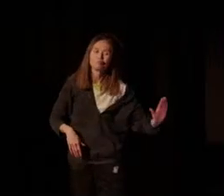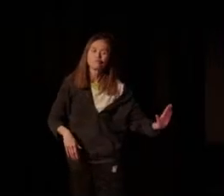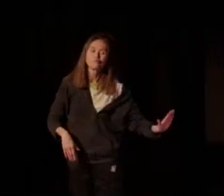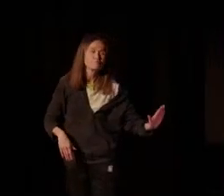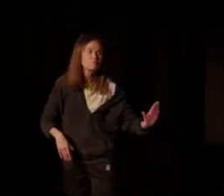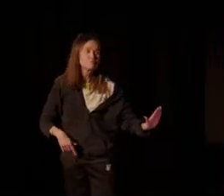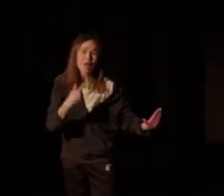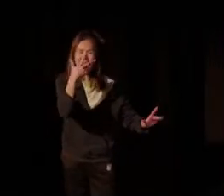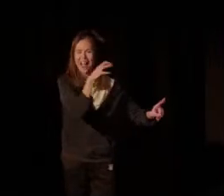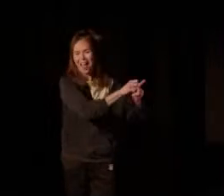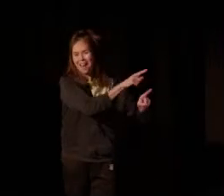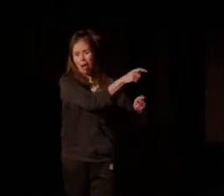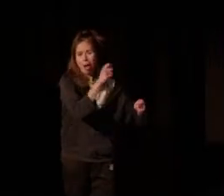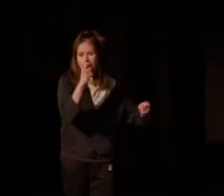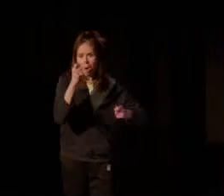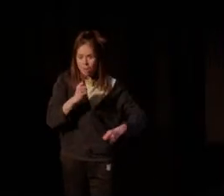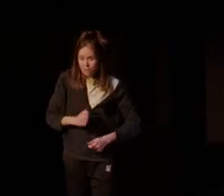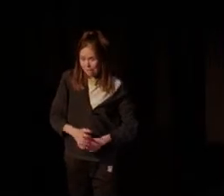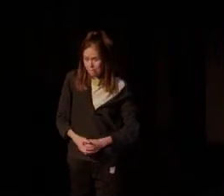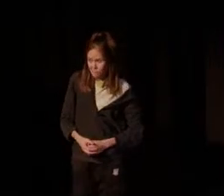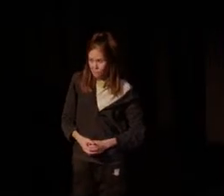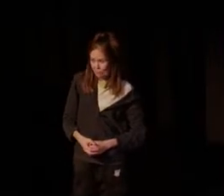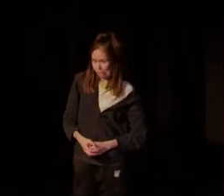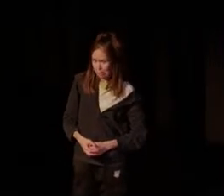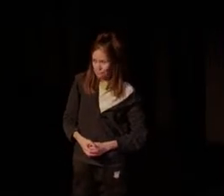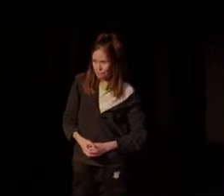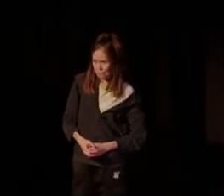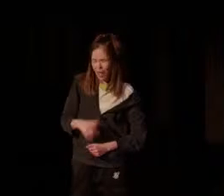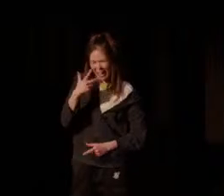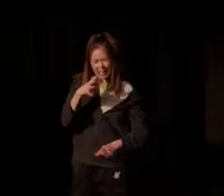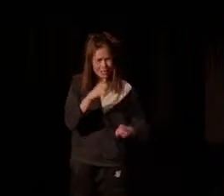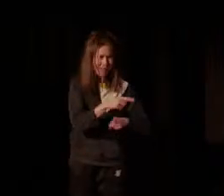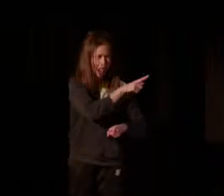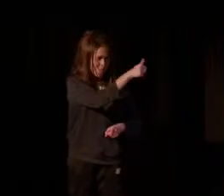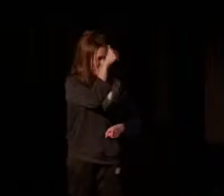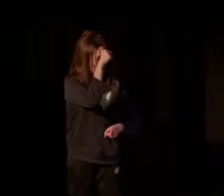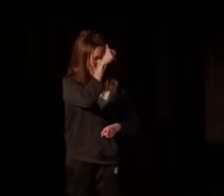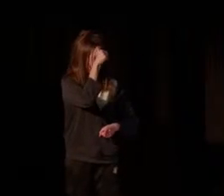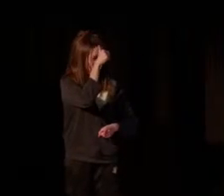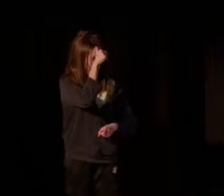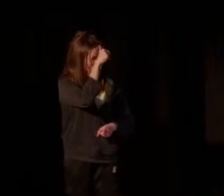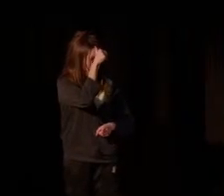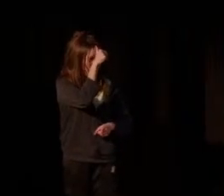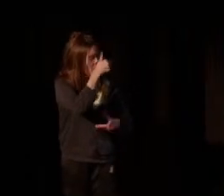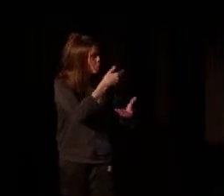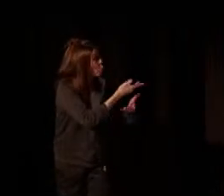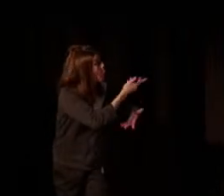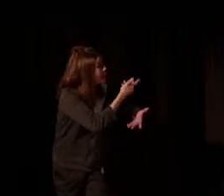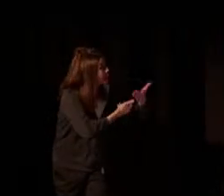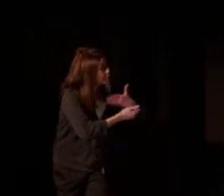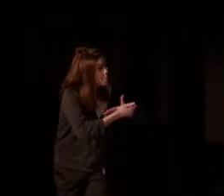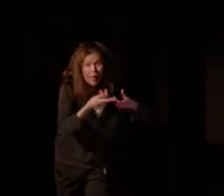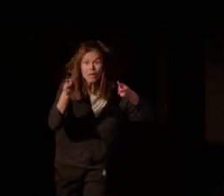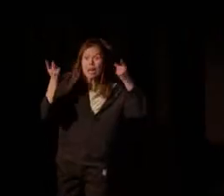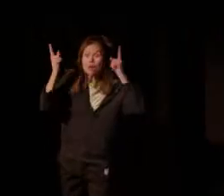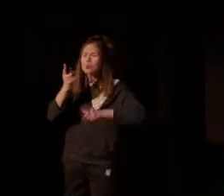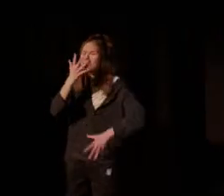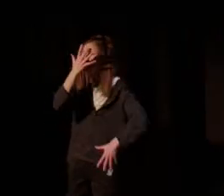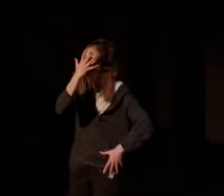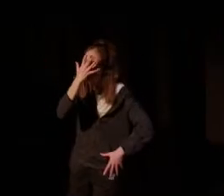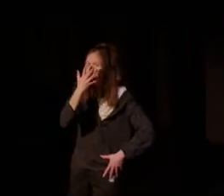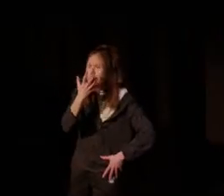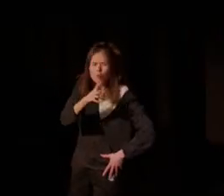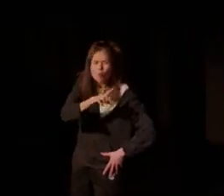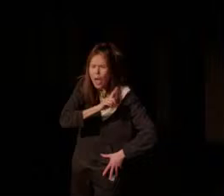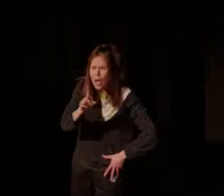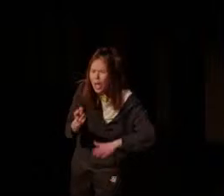changed expression is to me a mirror which shows me mine changed also. For I must be party to this alteration, finding myself being altered